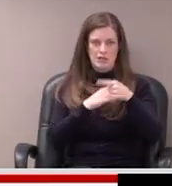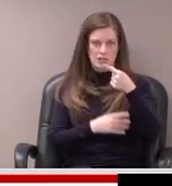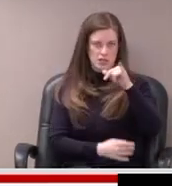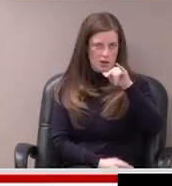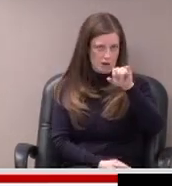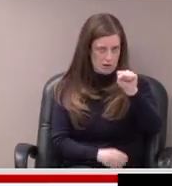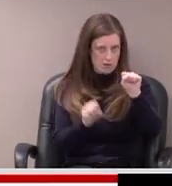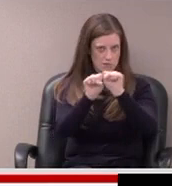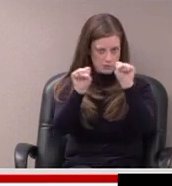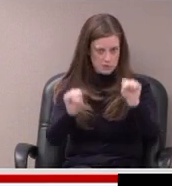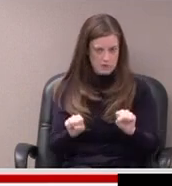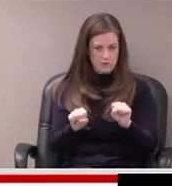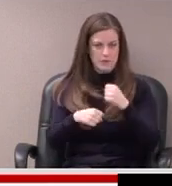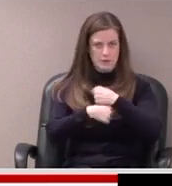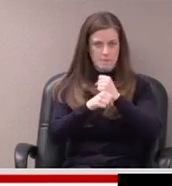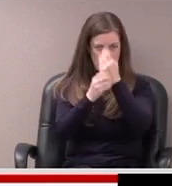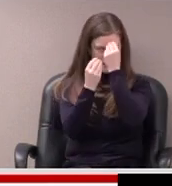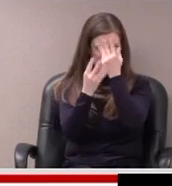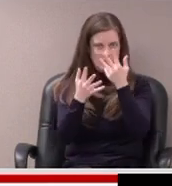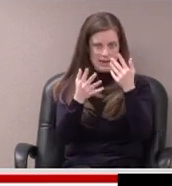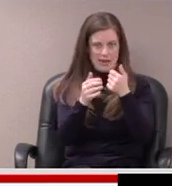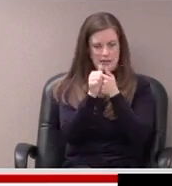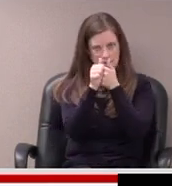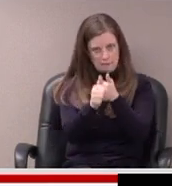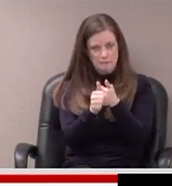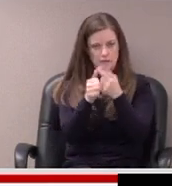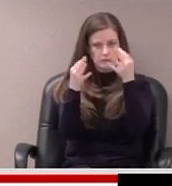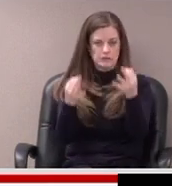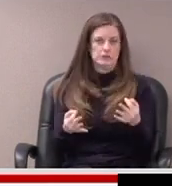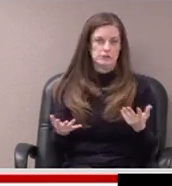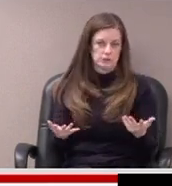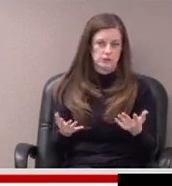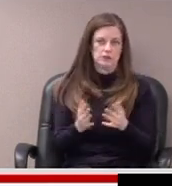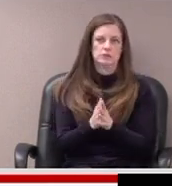system to make data-driven decisions. So